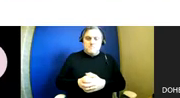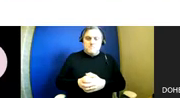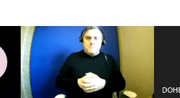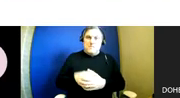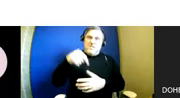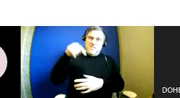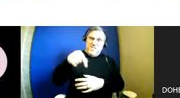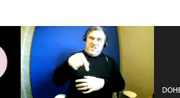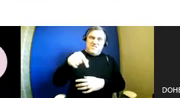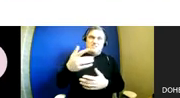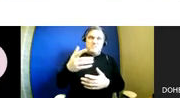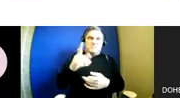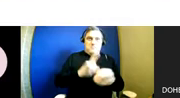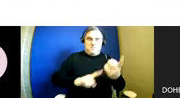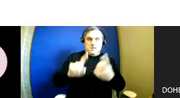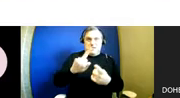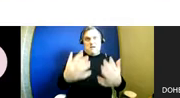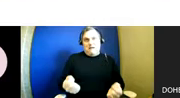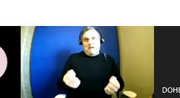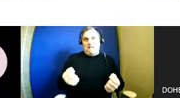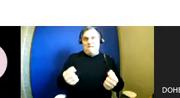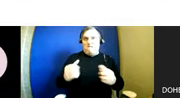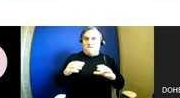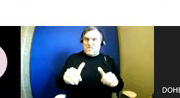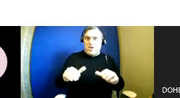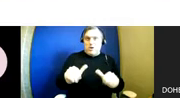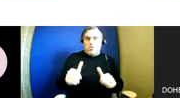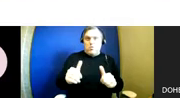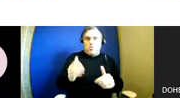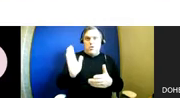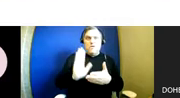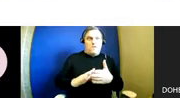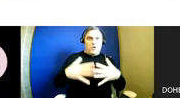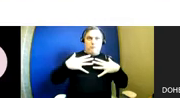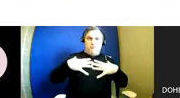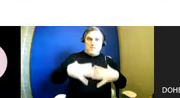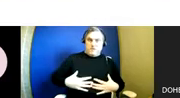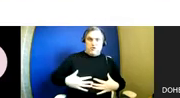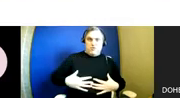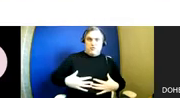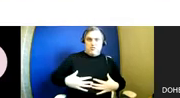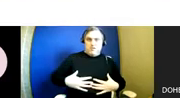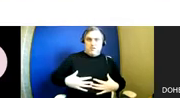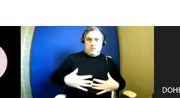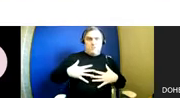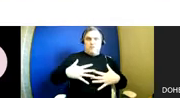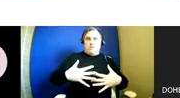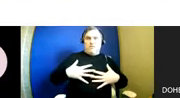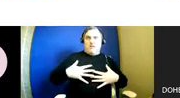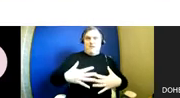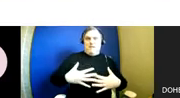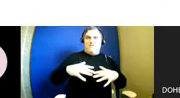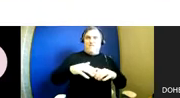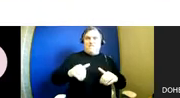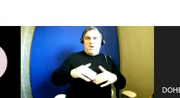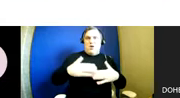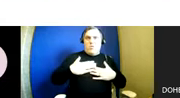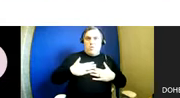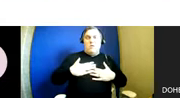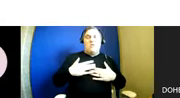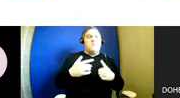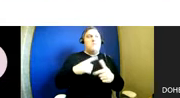at that meeting, we've got physiotherapists, both from respiratory, so from the chest physiotherapy background. We've